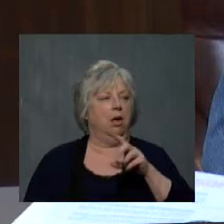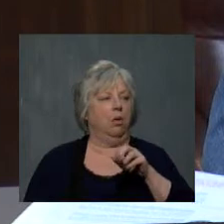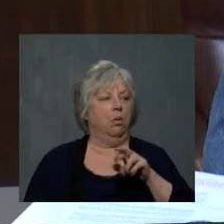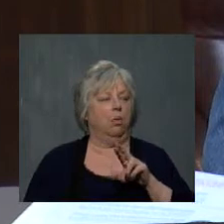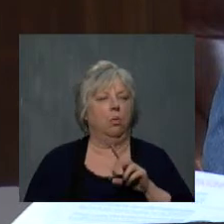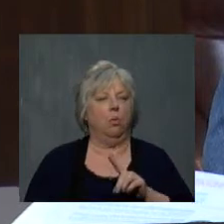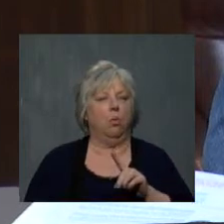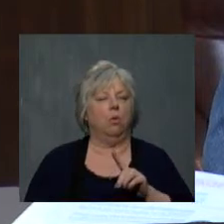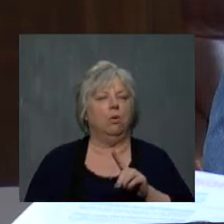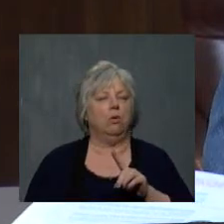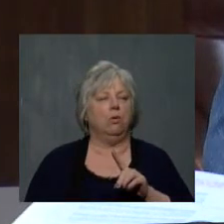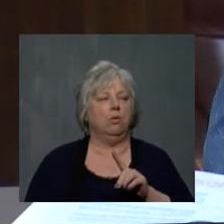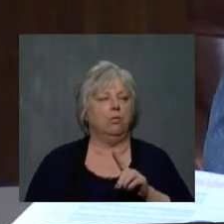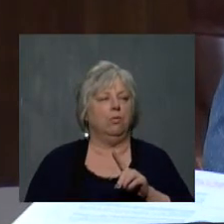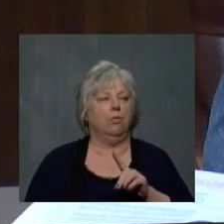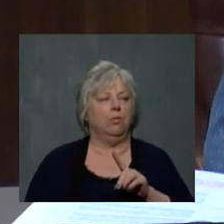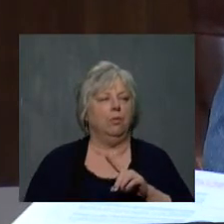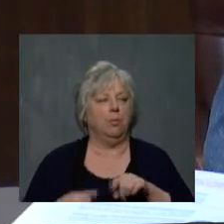the